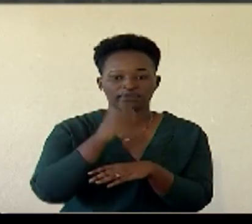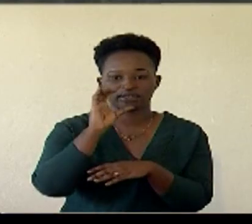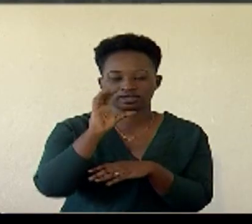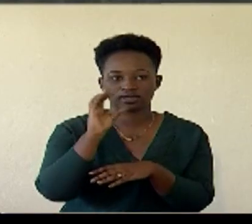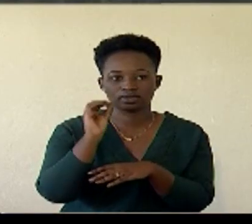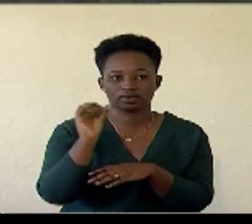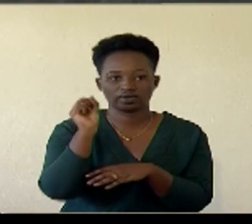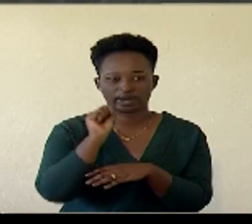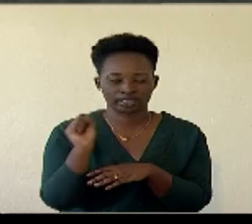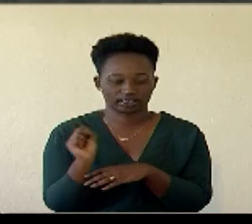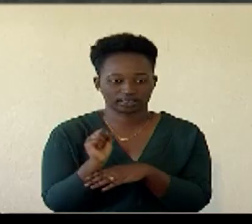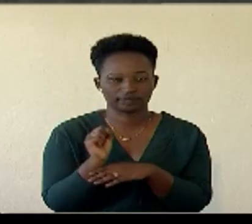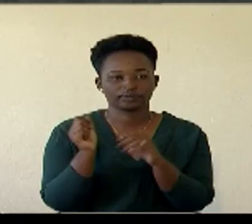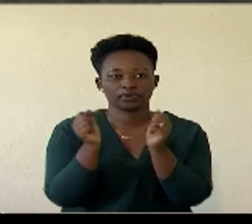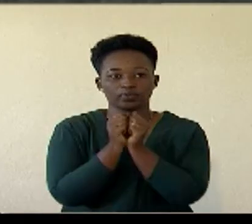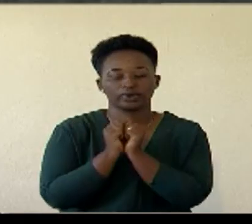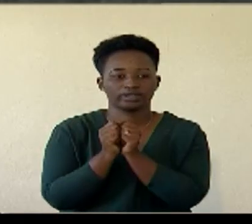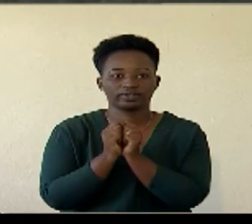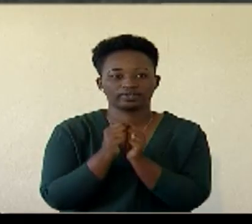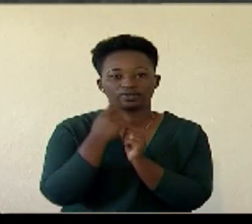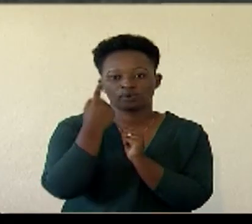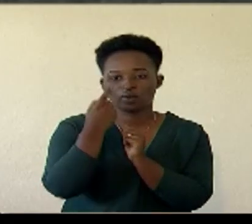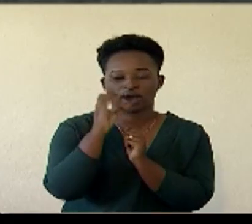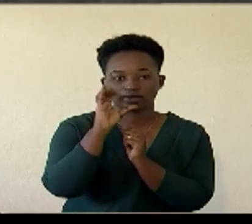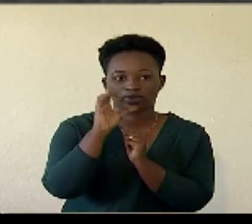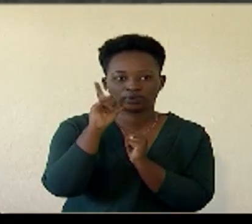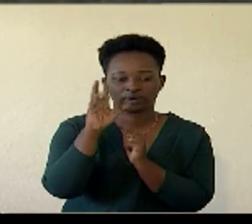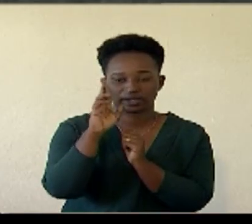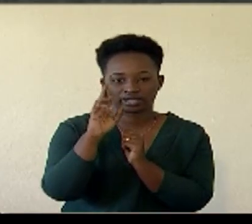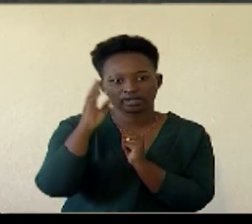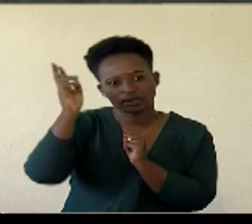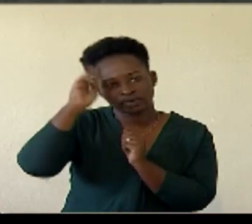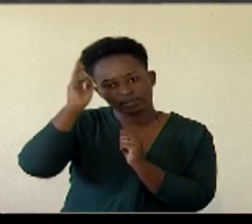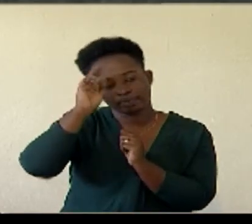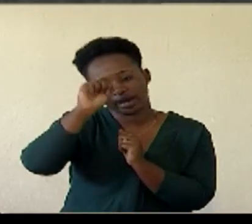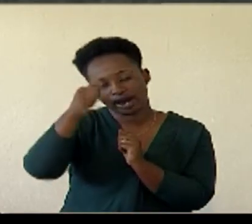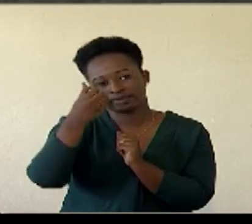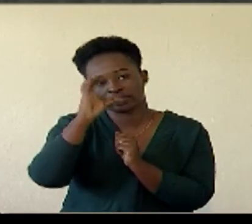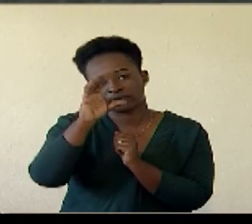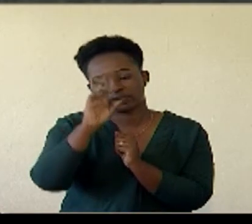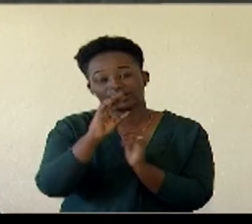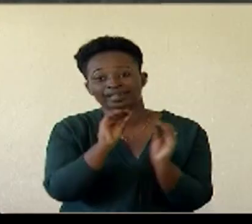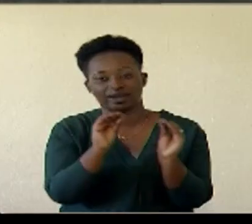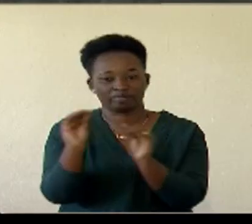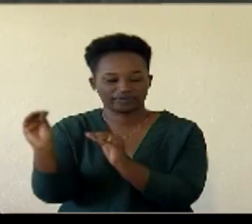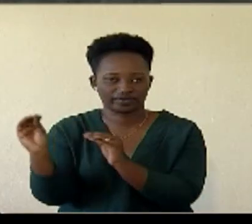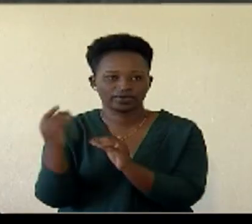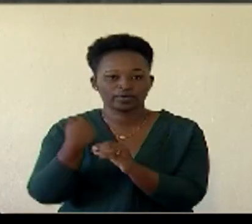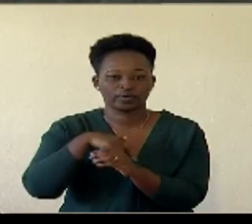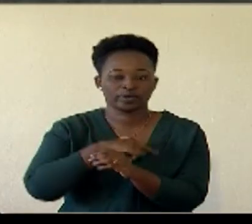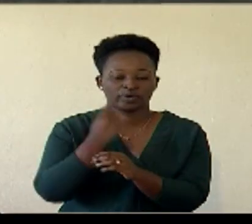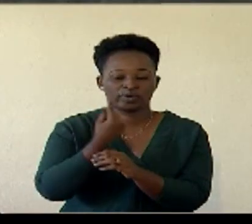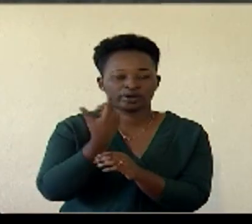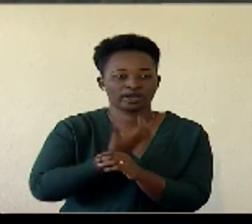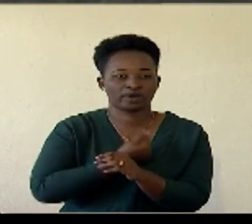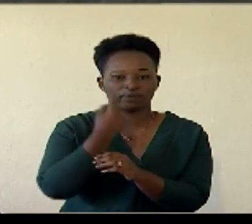COS with one chlorine. Remember, another chlorine has been removed. So we have only one chlorine.